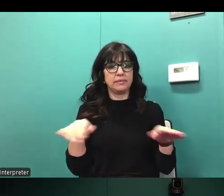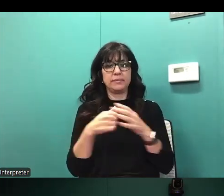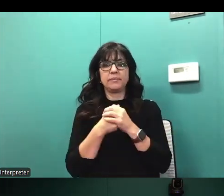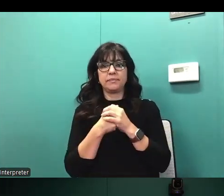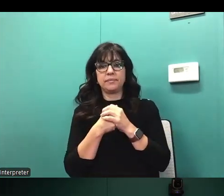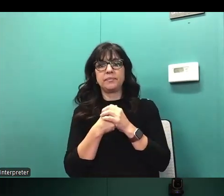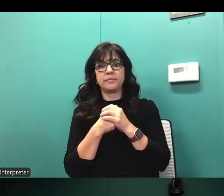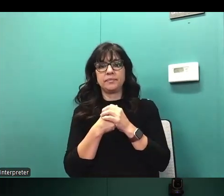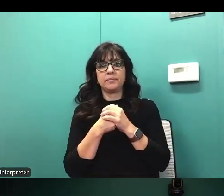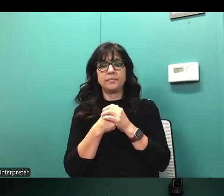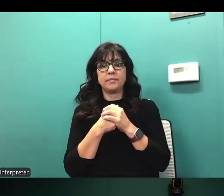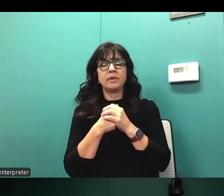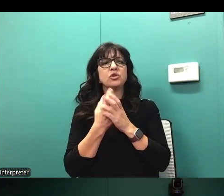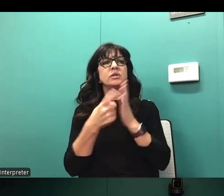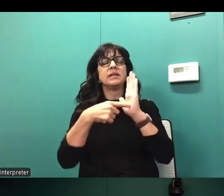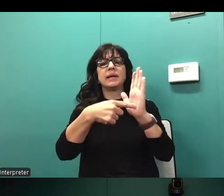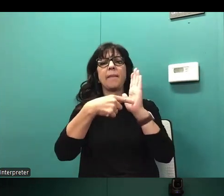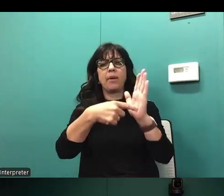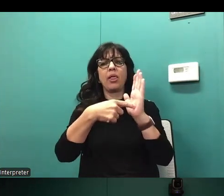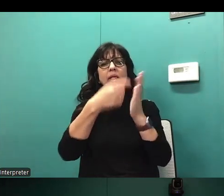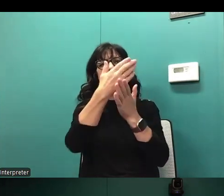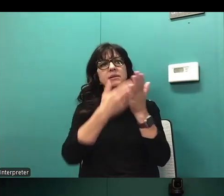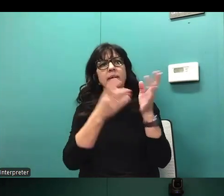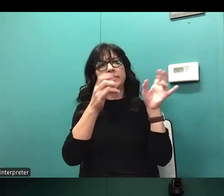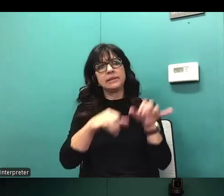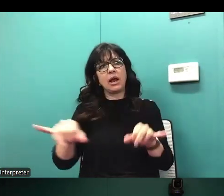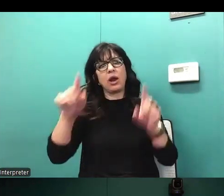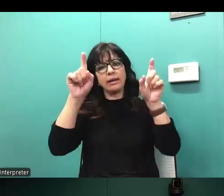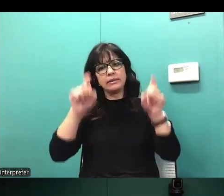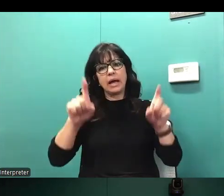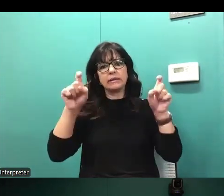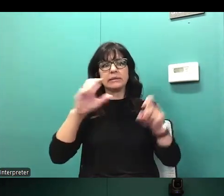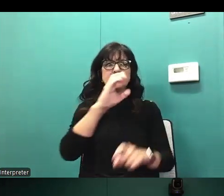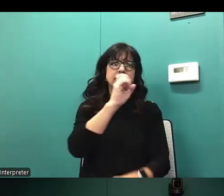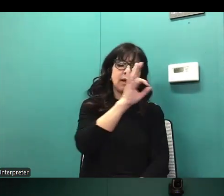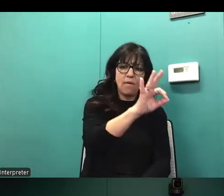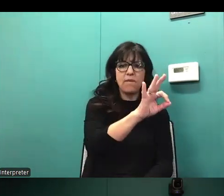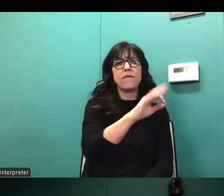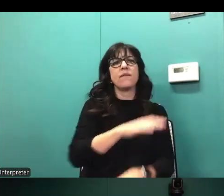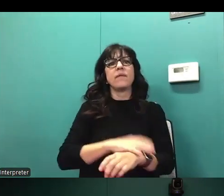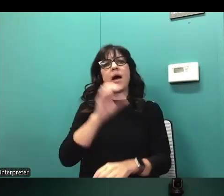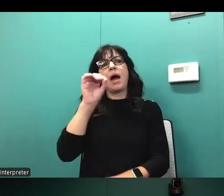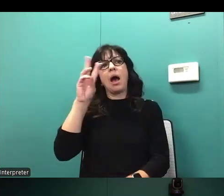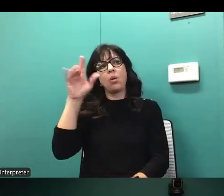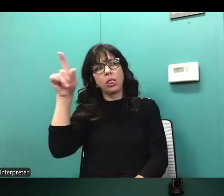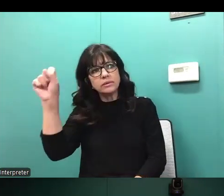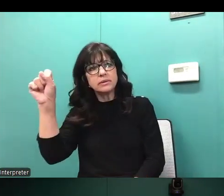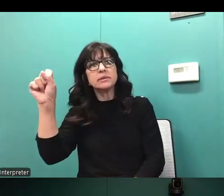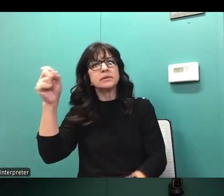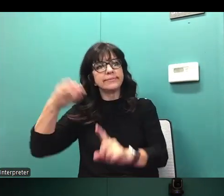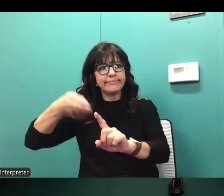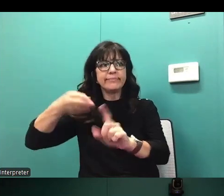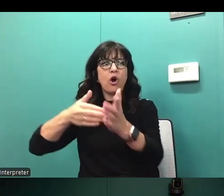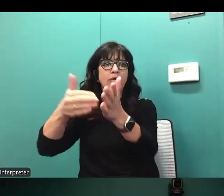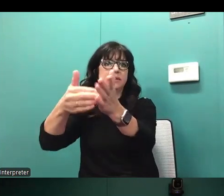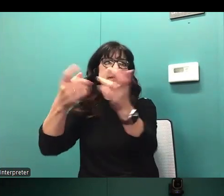Yes, thank you. So just some examples of some of the standardized tests we use. We will give a self. OWLS is a big one that we'll give to kids